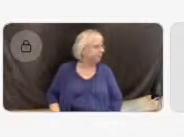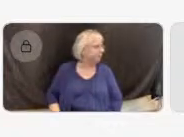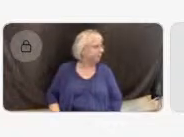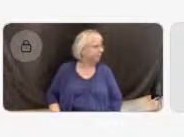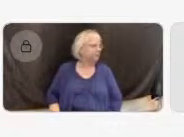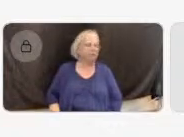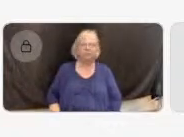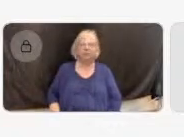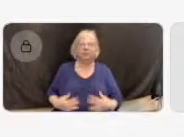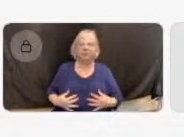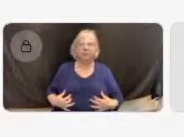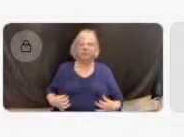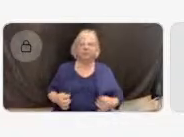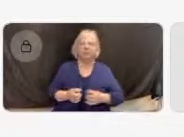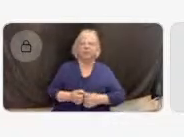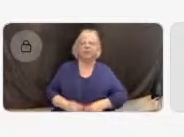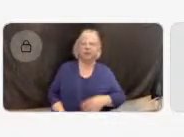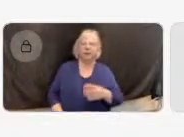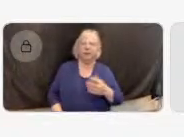slides, too.